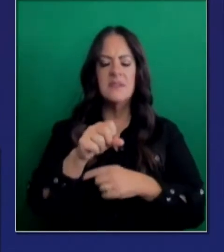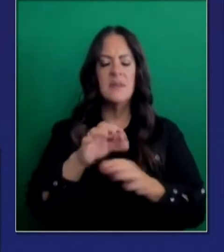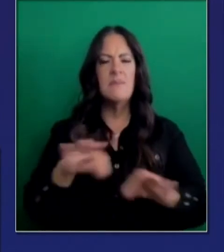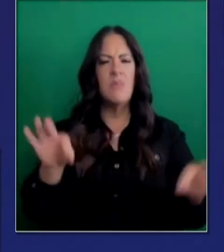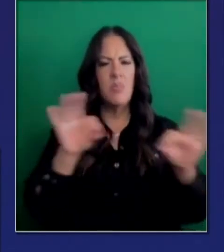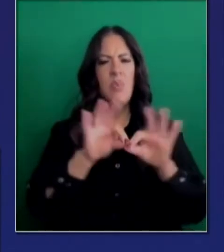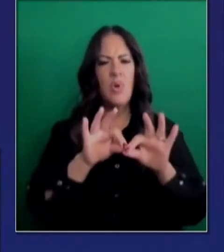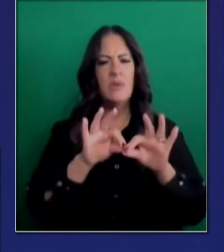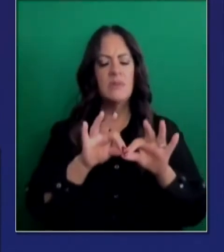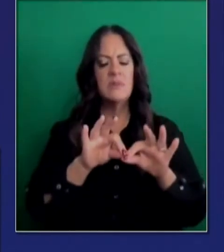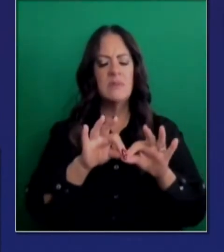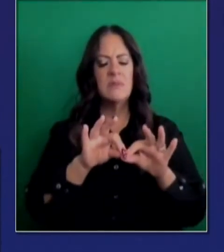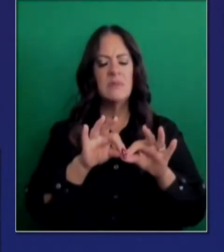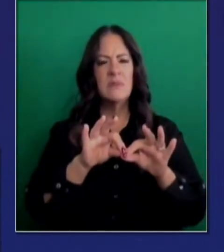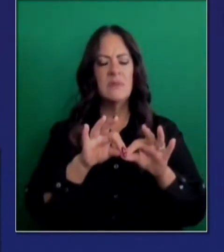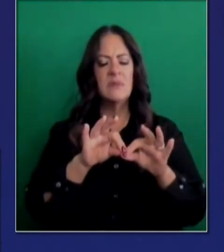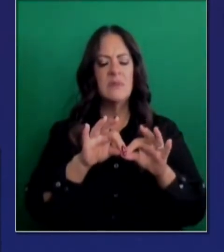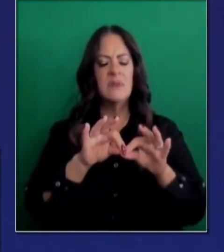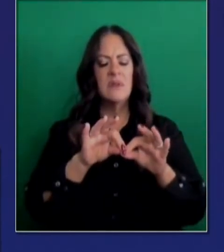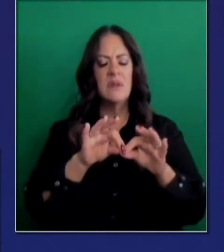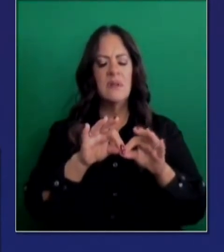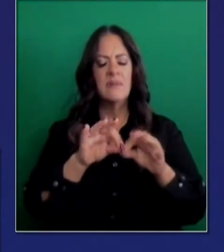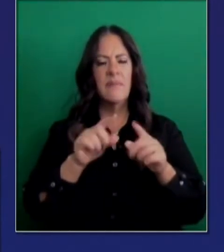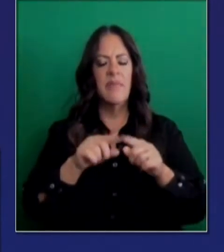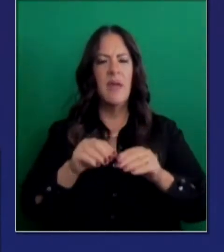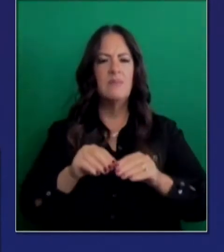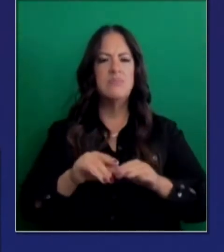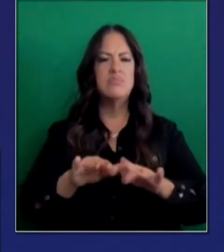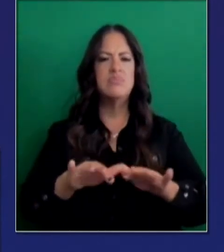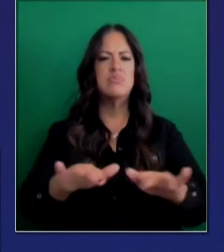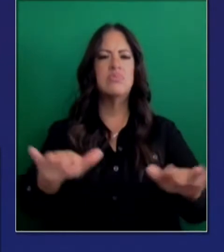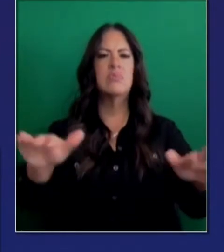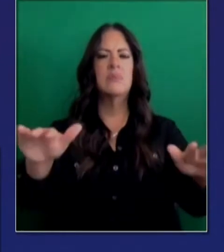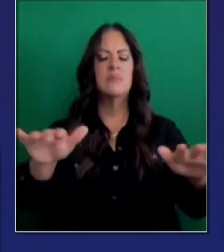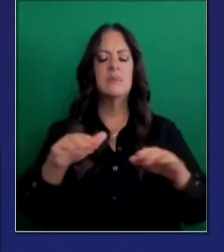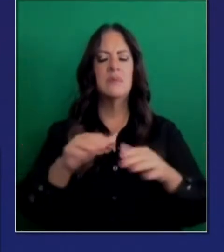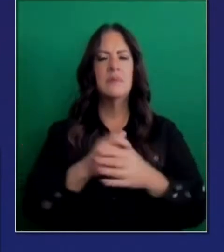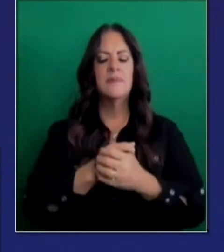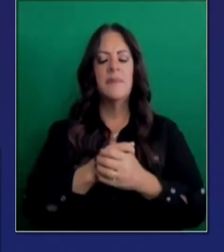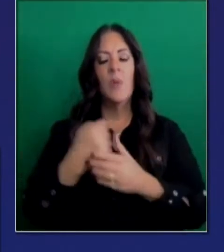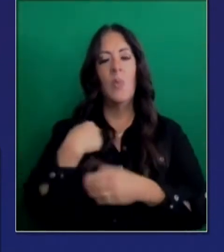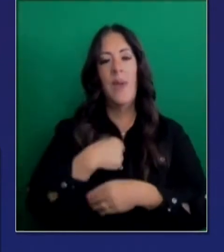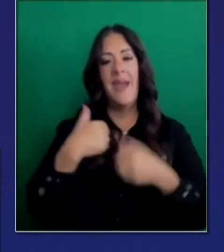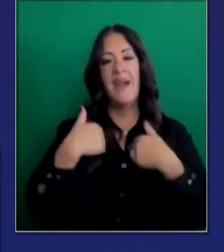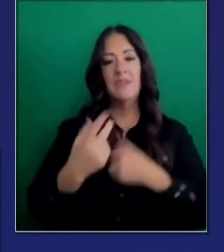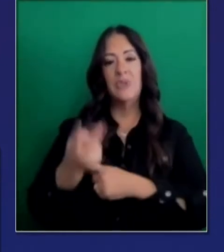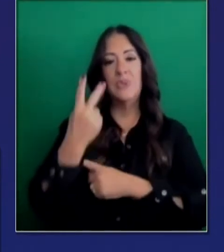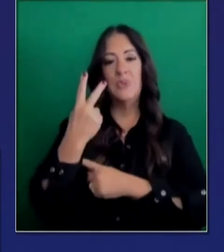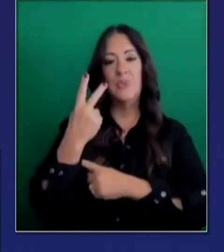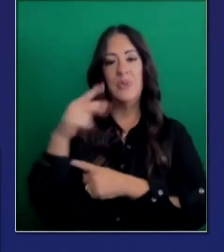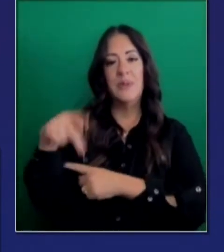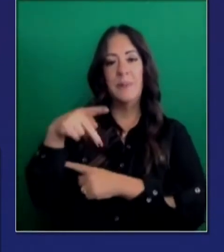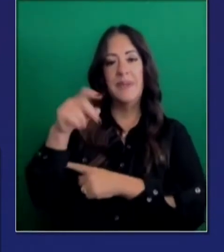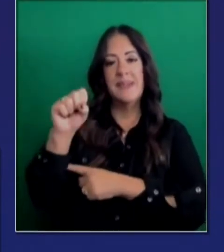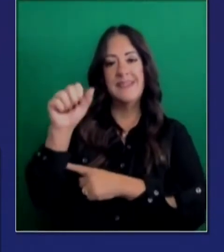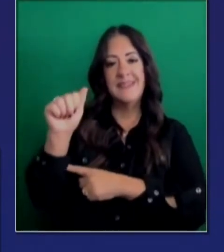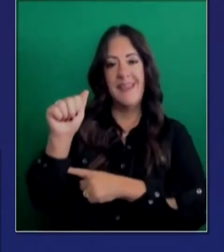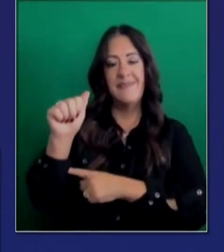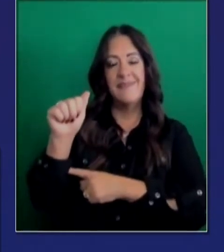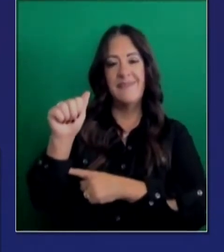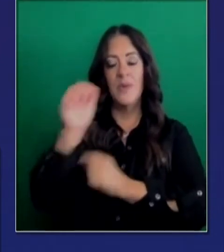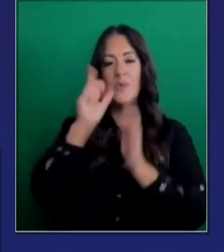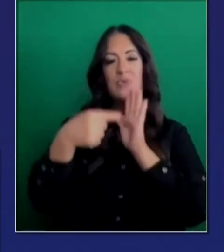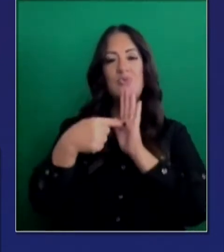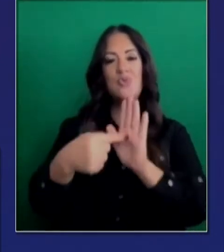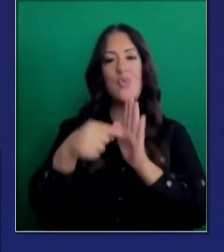me go to a PSA, 2 PSAs, actually, that highlight a little bit of some of the new